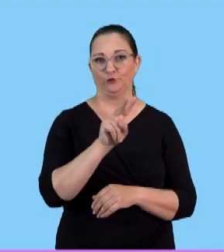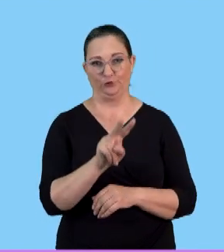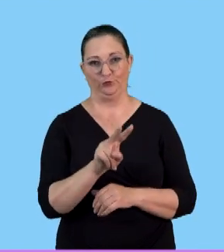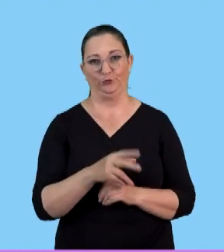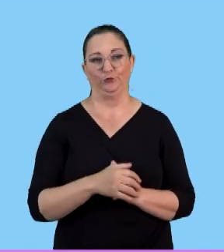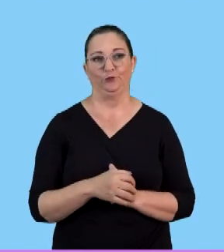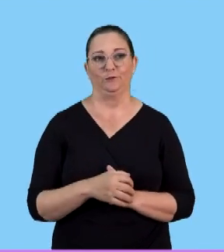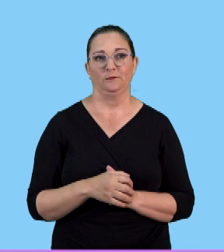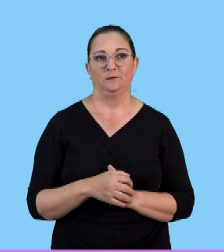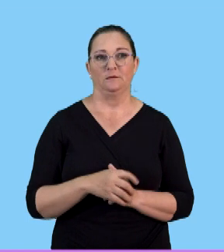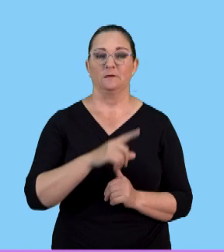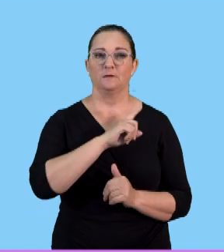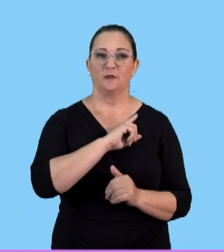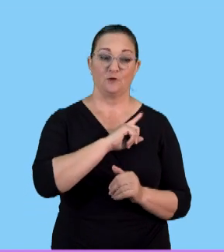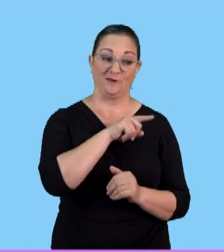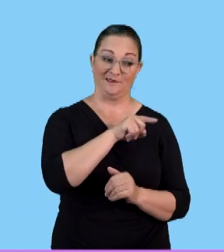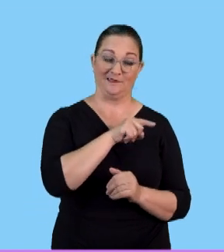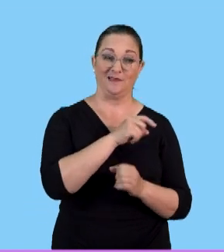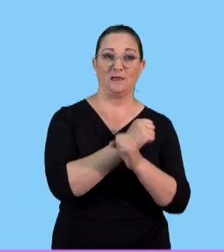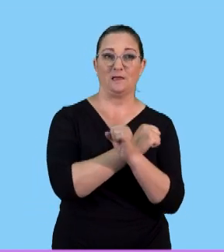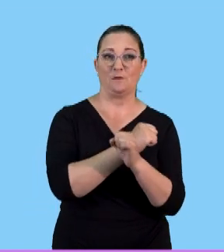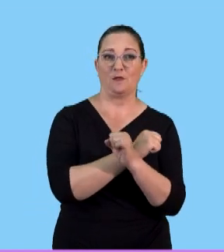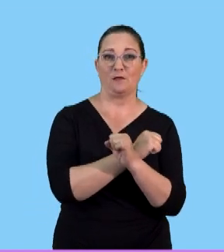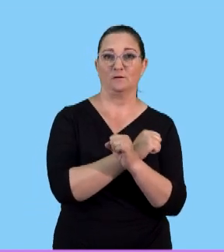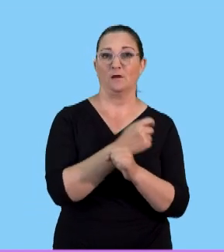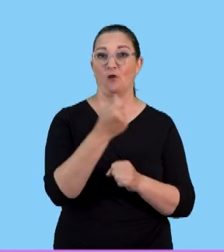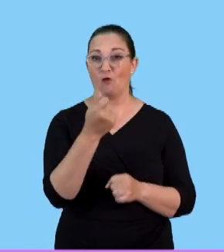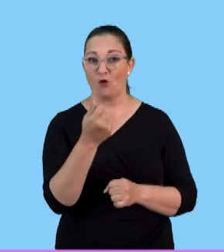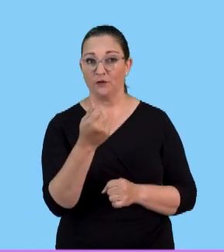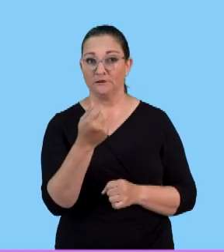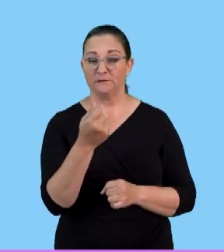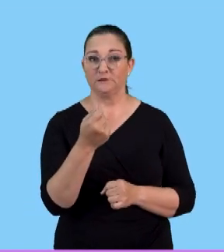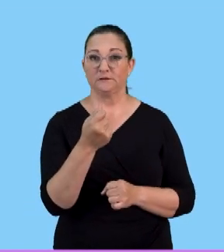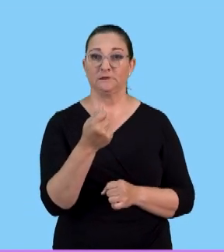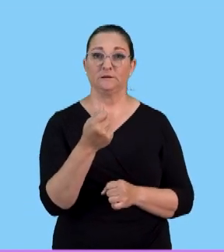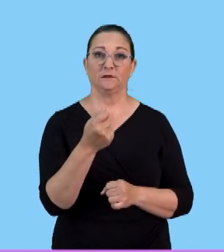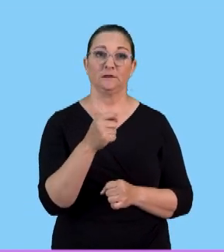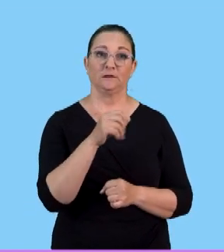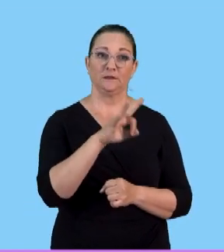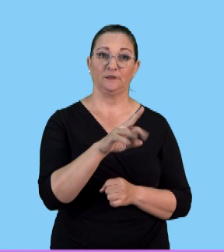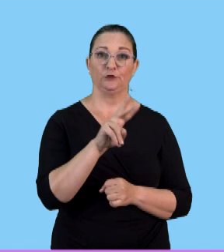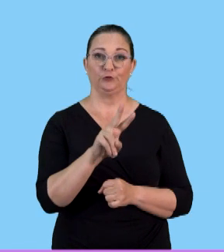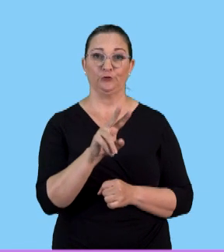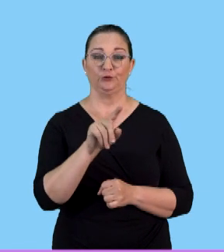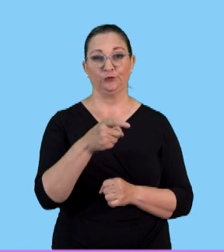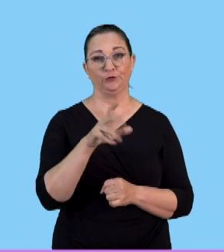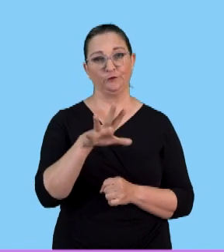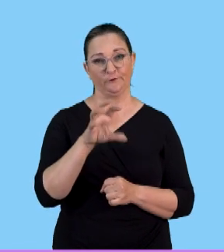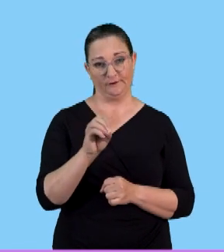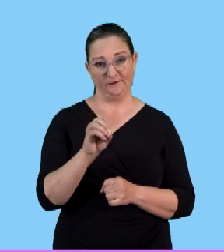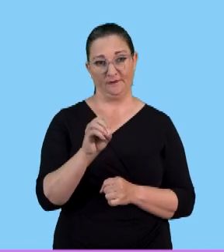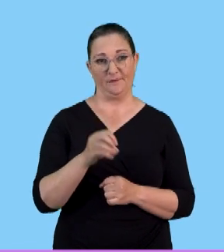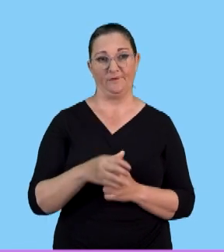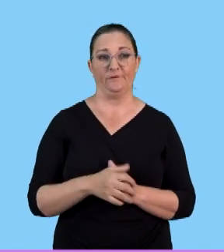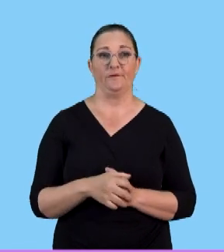172 kilowatts. So this will be multiplied by the cost in block number 2, which is 32